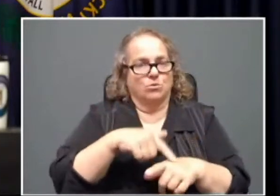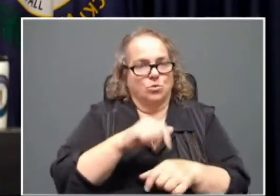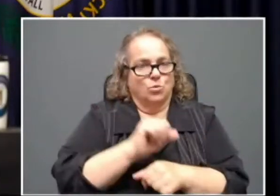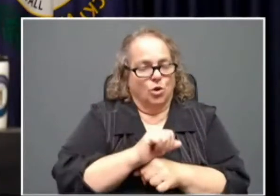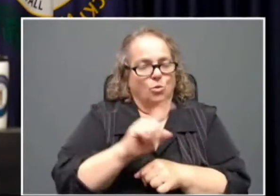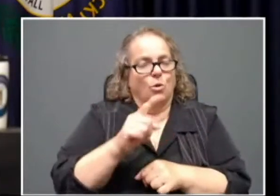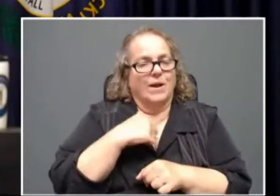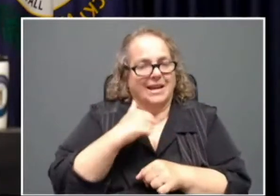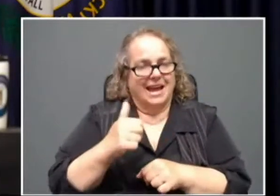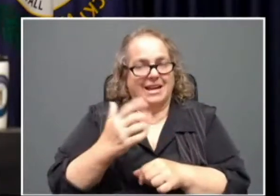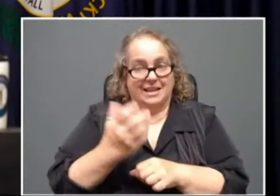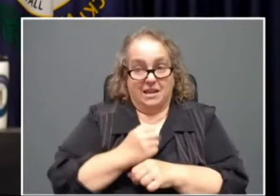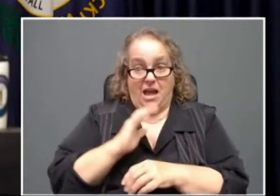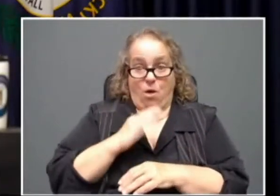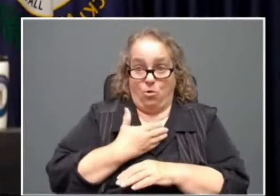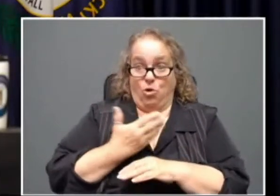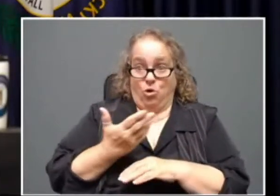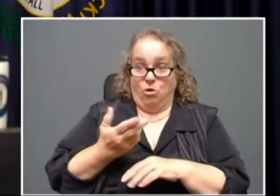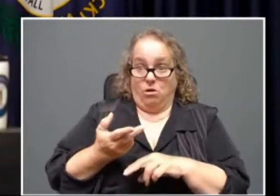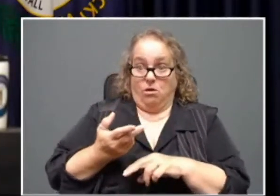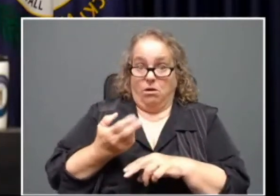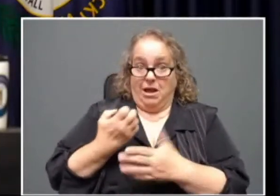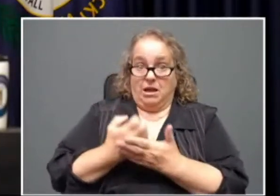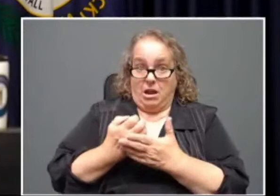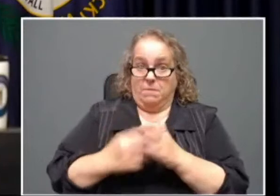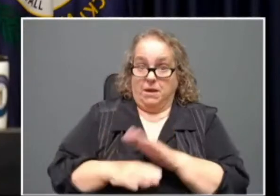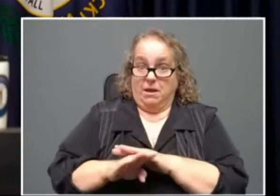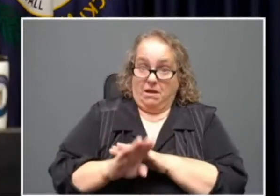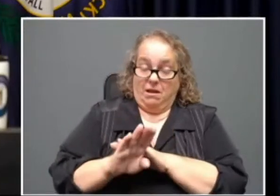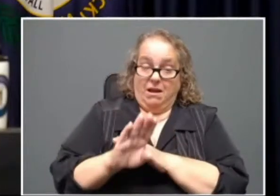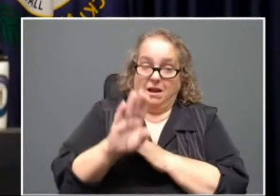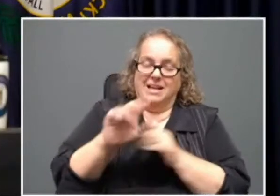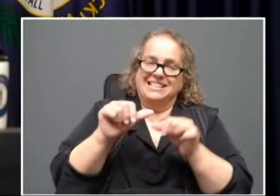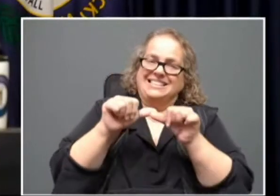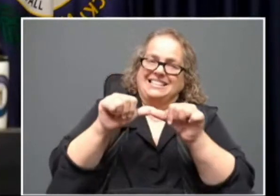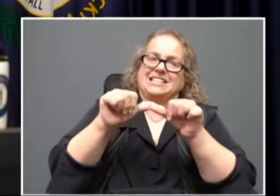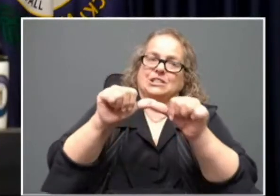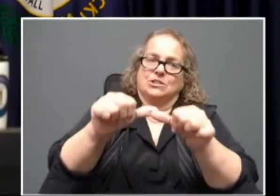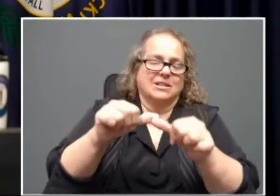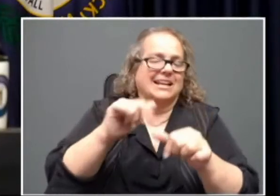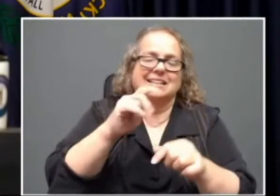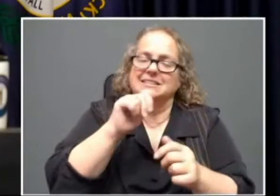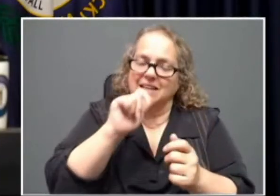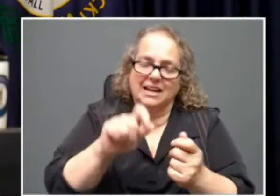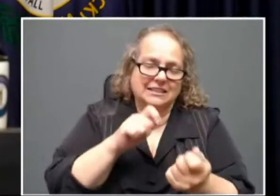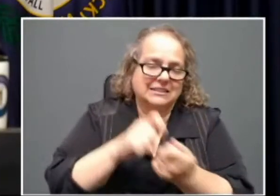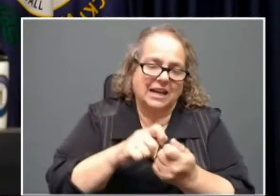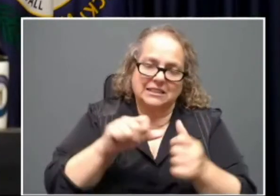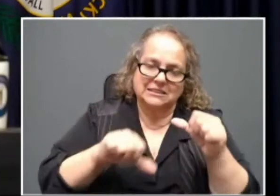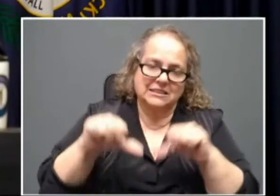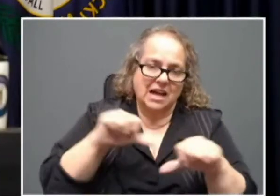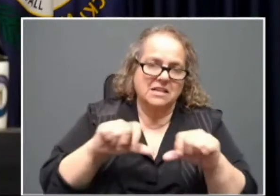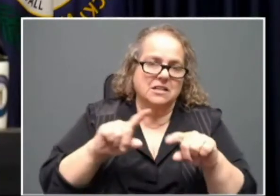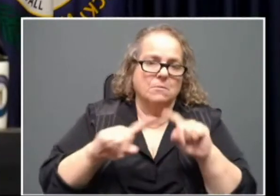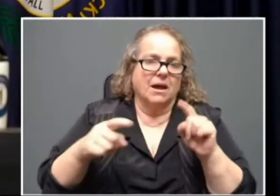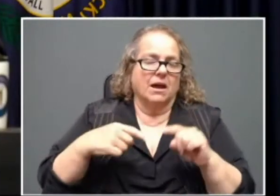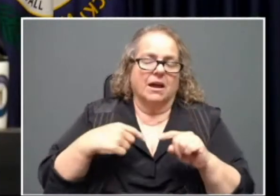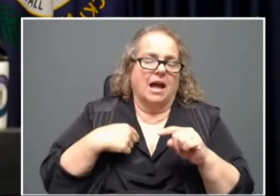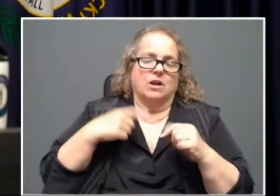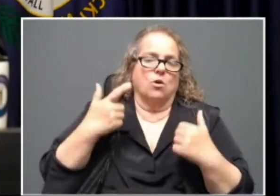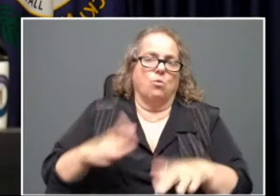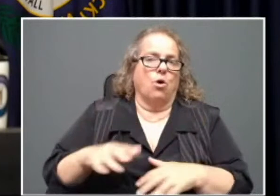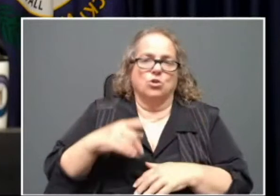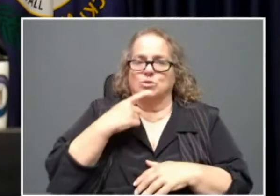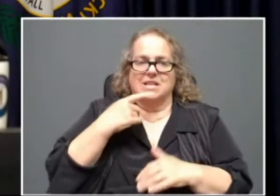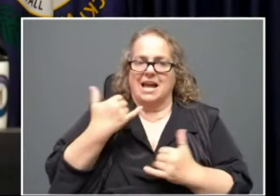gains and continue them moving forward. I don't think it's an exact science, but I know that it would be premature to